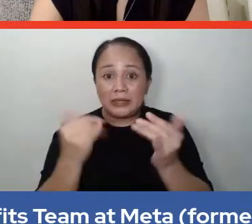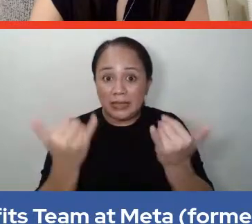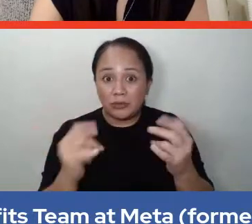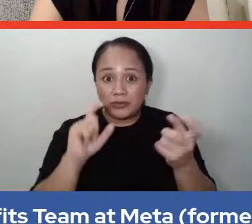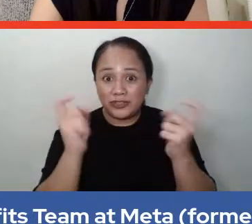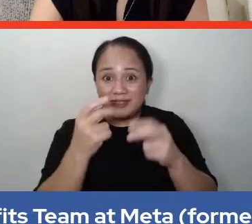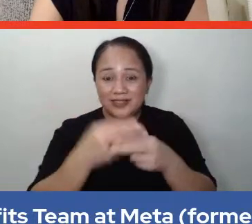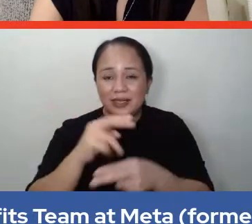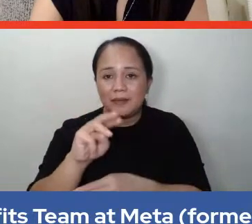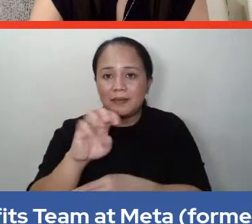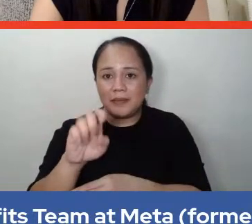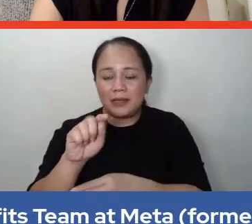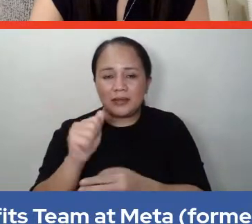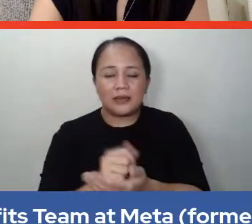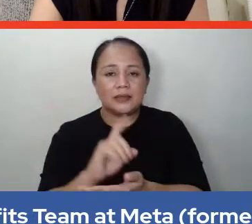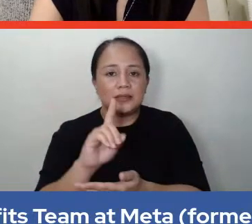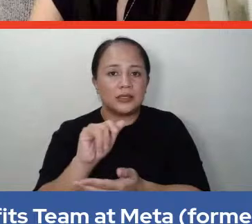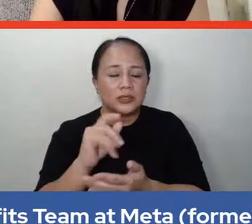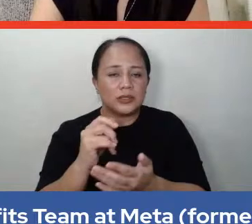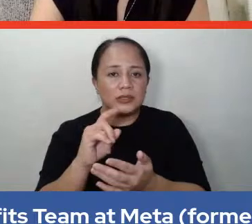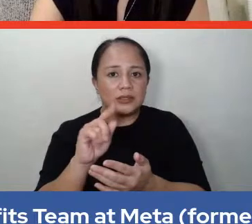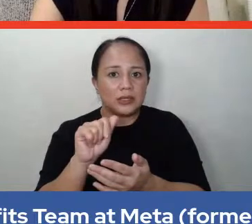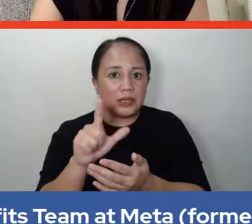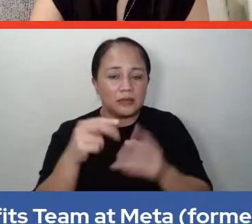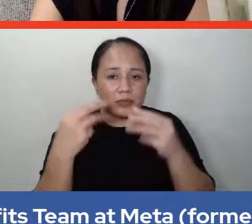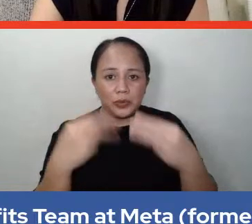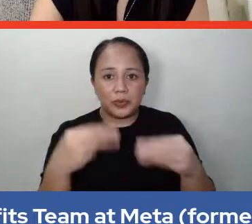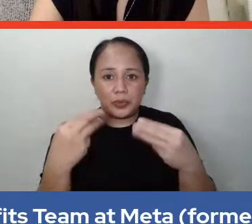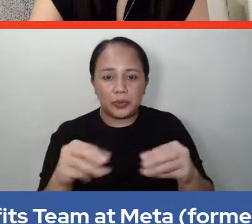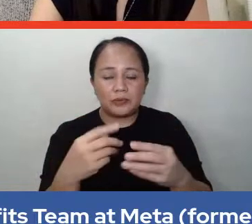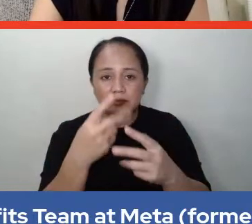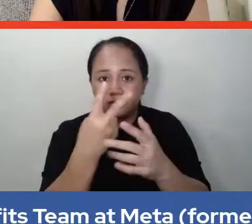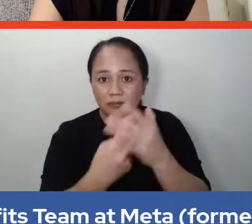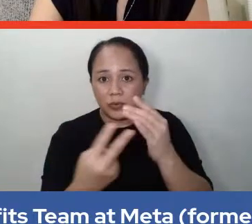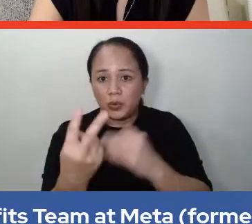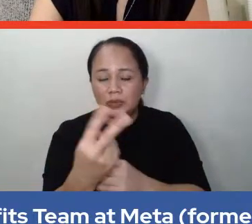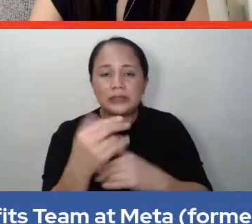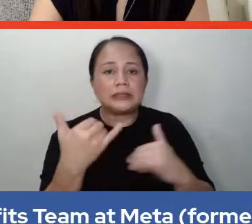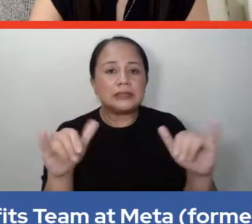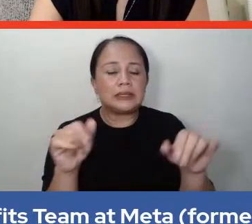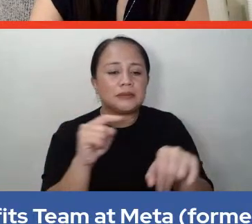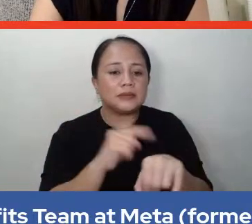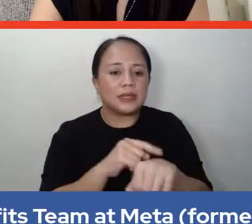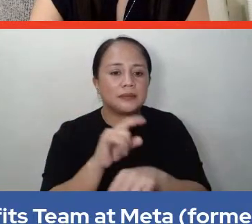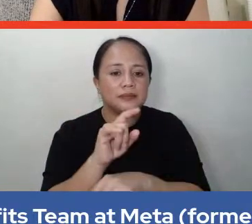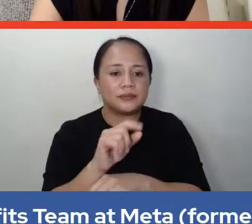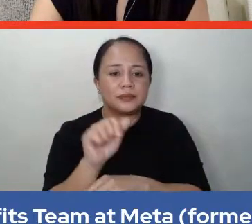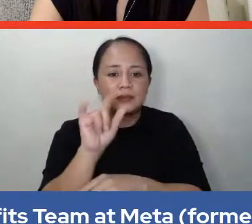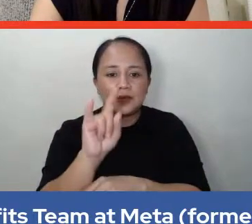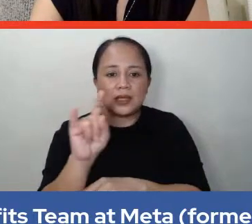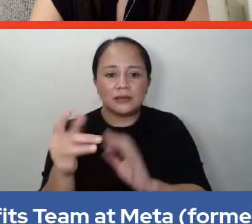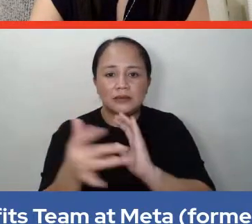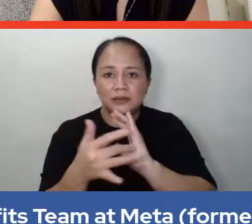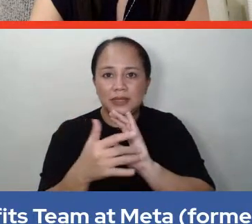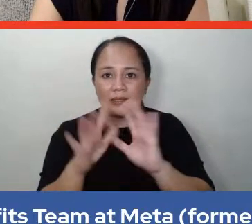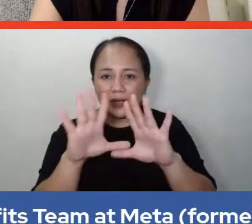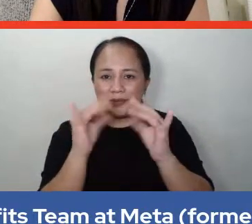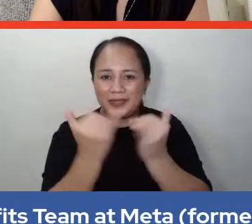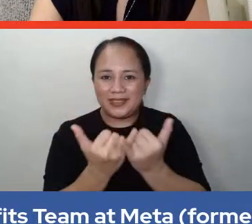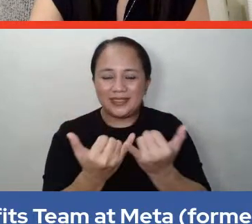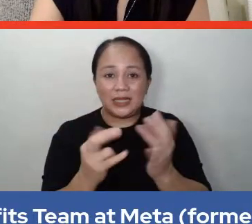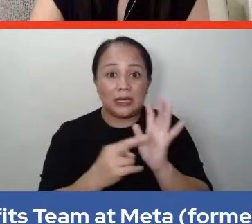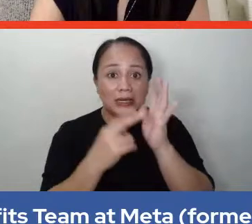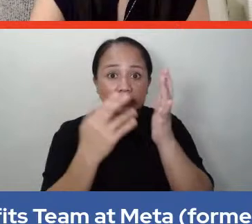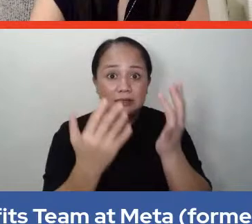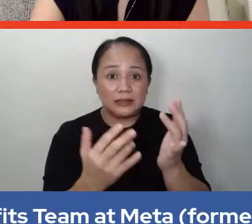in digital marketing at both traditional publishers as well as in ad tech companies. Ladies and gentlemen,